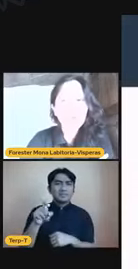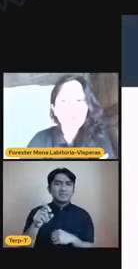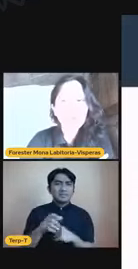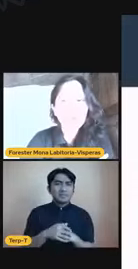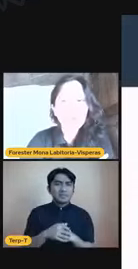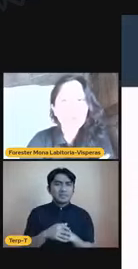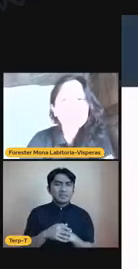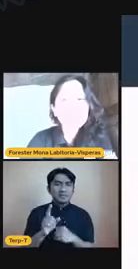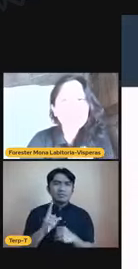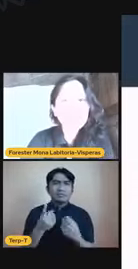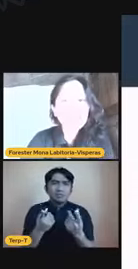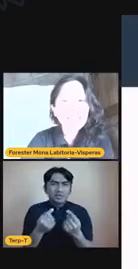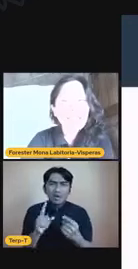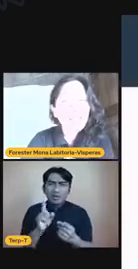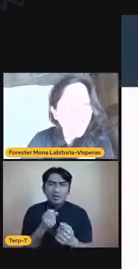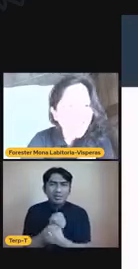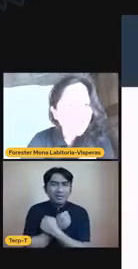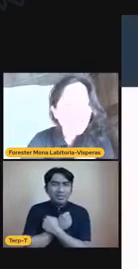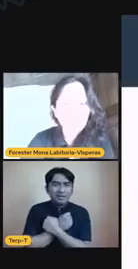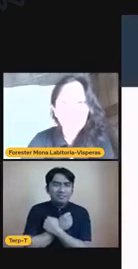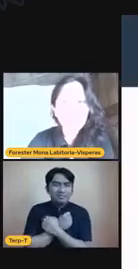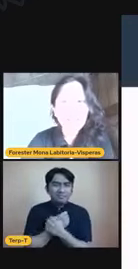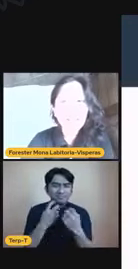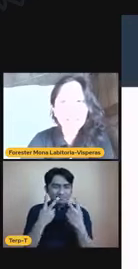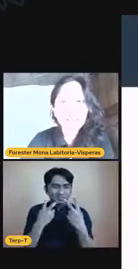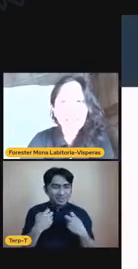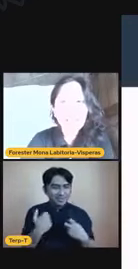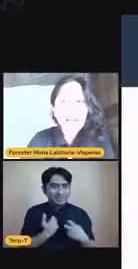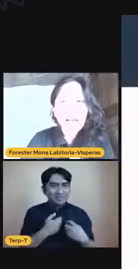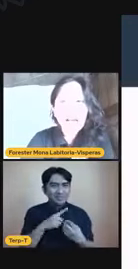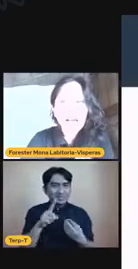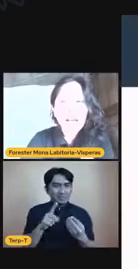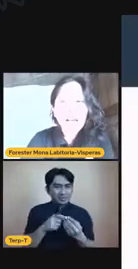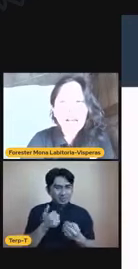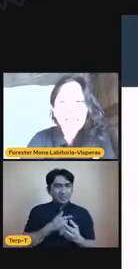we love. Una sa sarili natin, and then for our child.